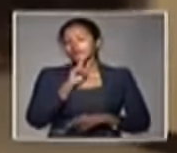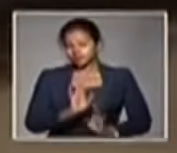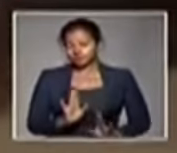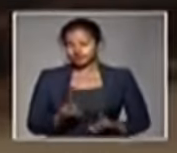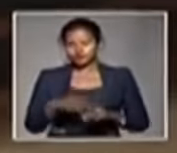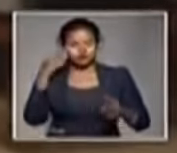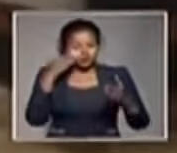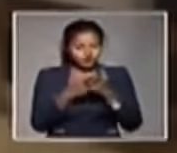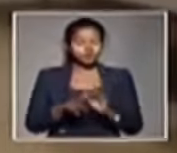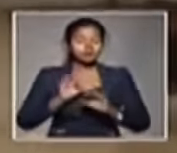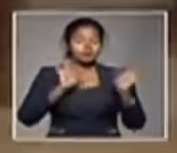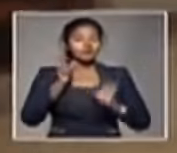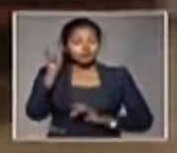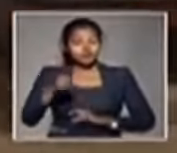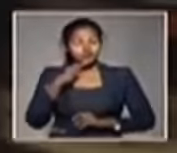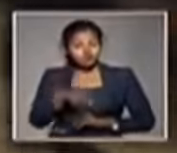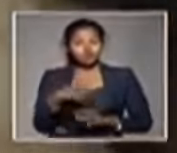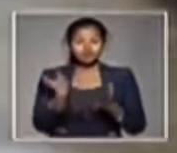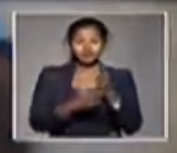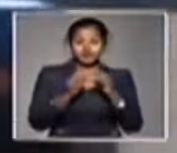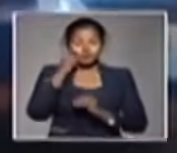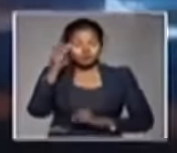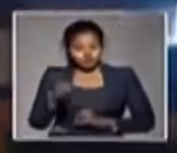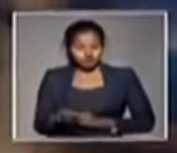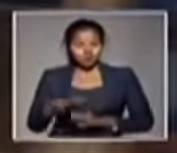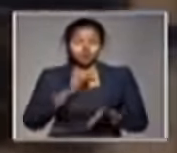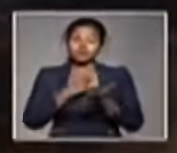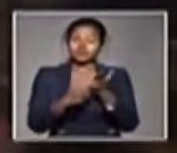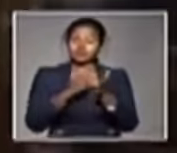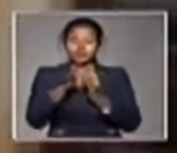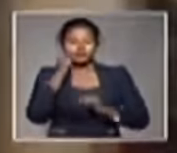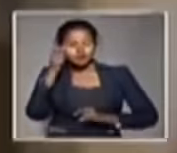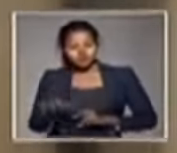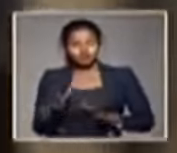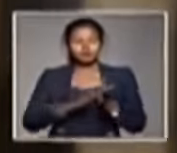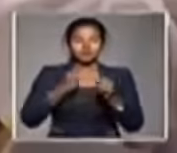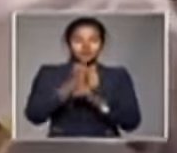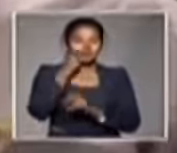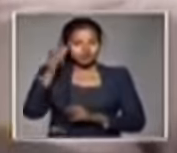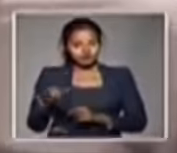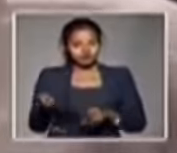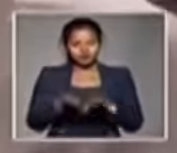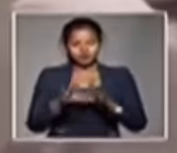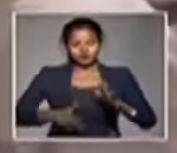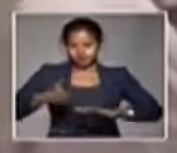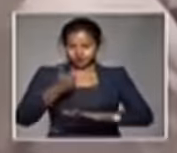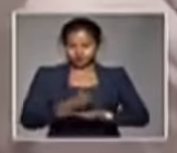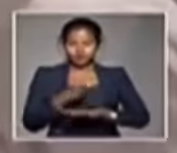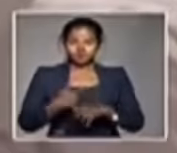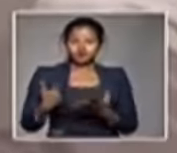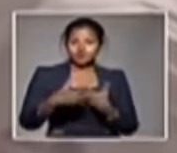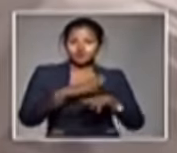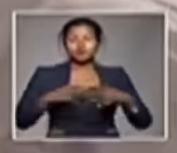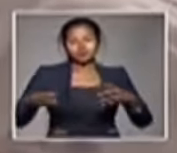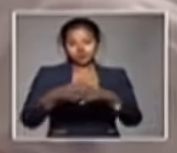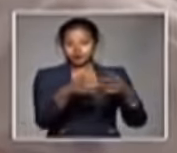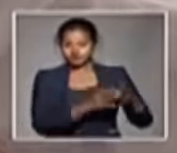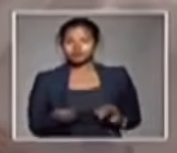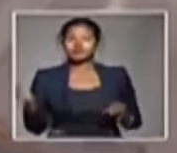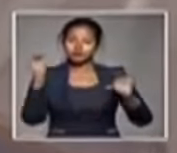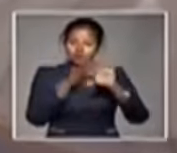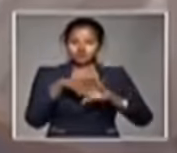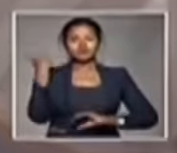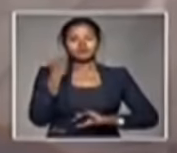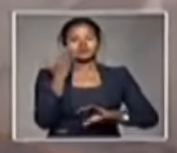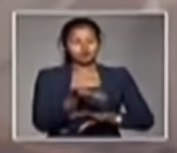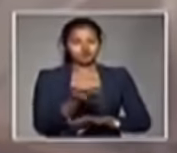our correspondent Rishad Badiuddin, Rauf Hakim and Mano Ganeshan and leaders of the affiliated parties participated in the meeting.